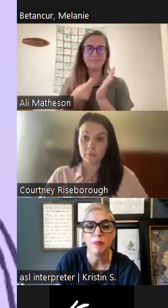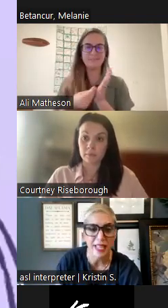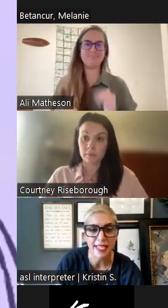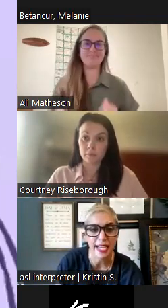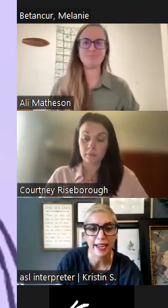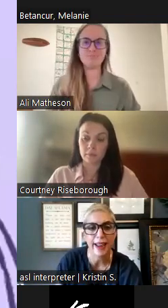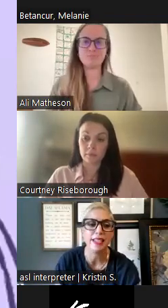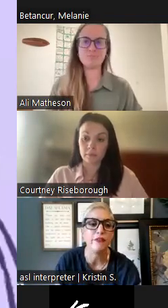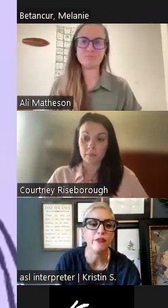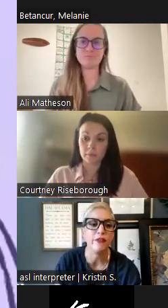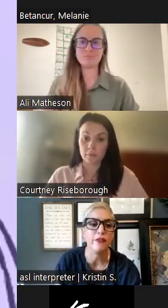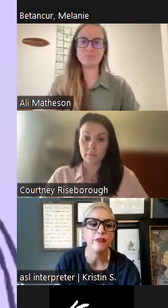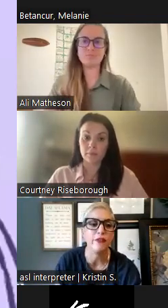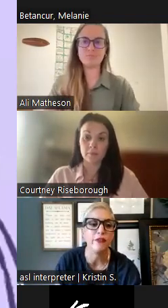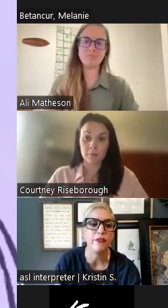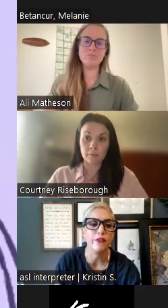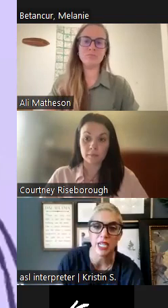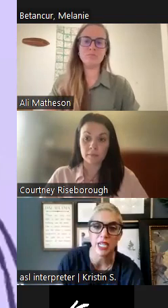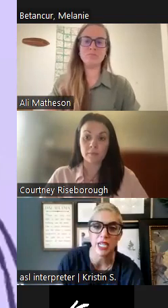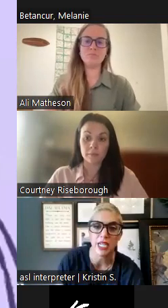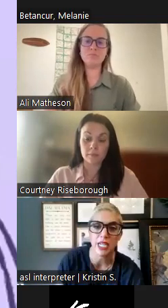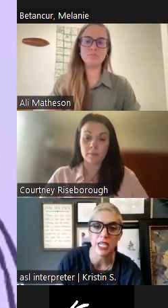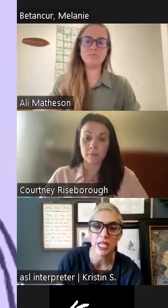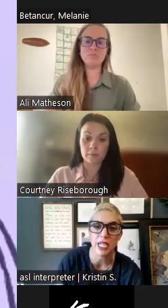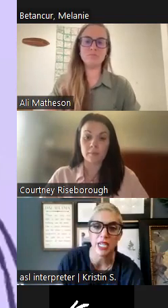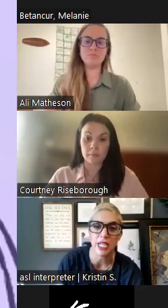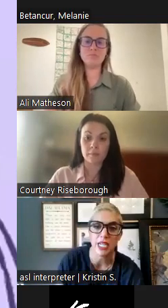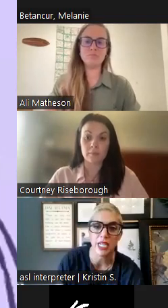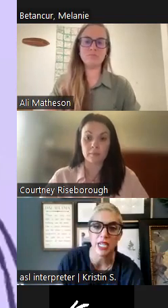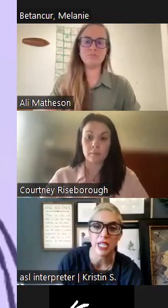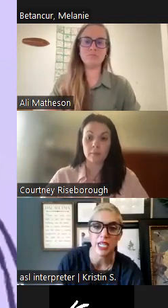what they're spending and asking for permission and money in the household.